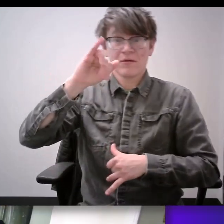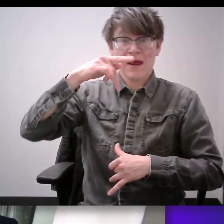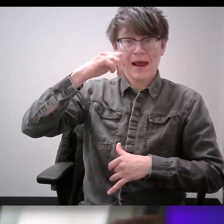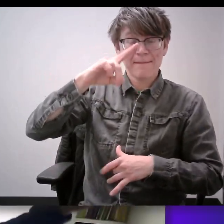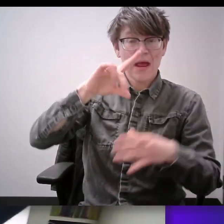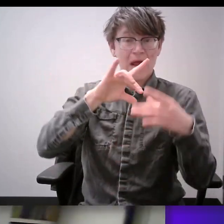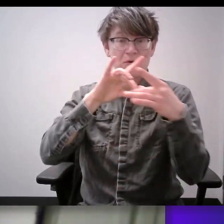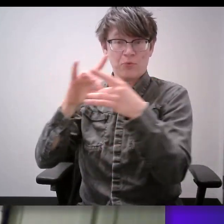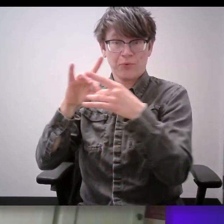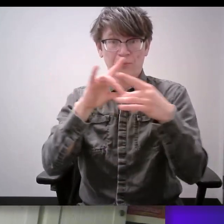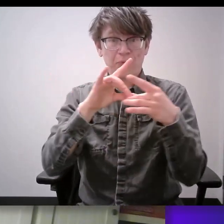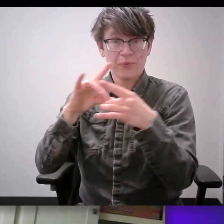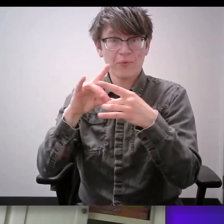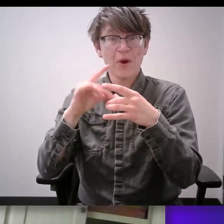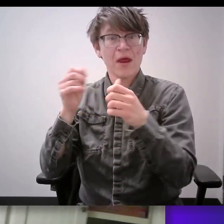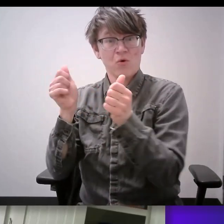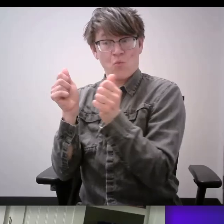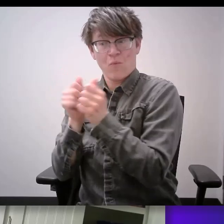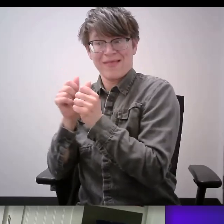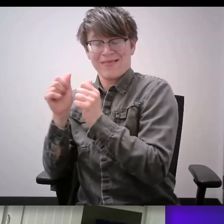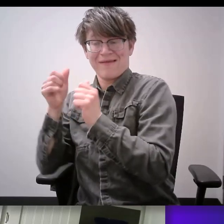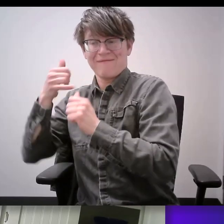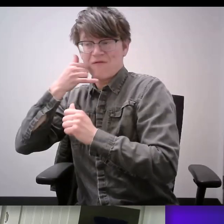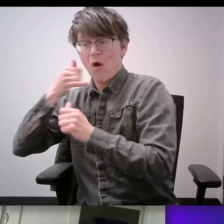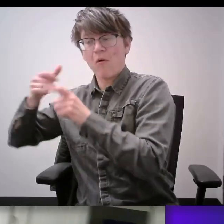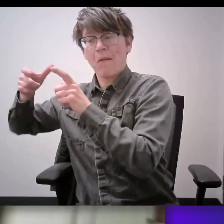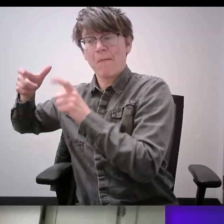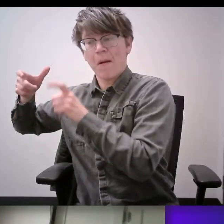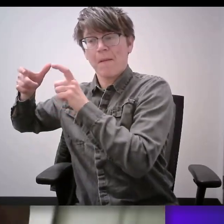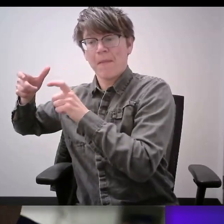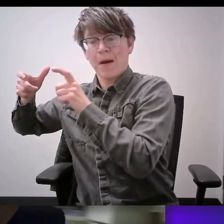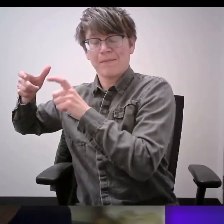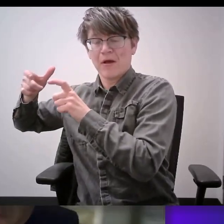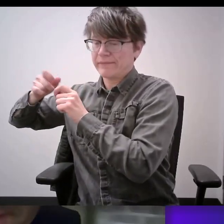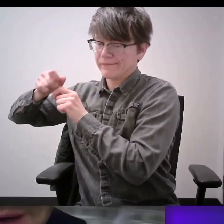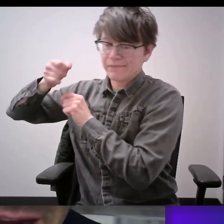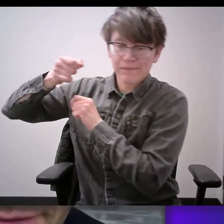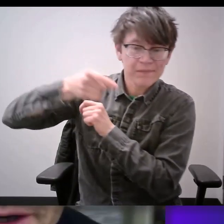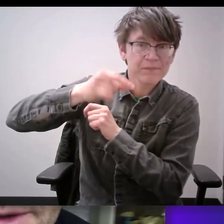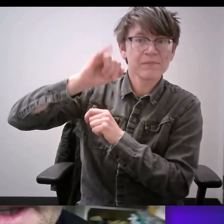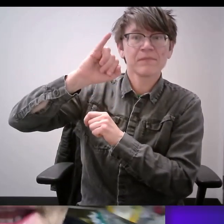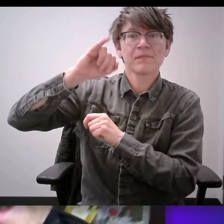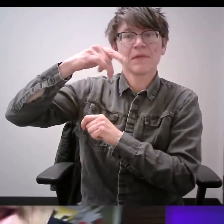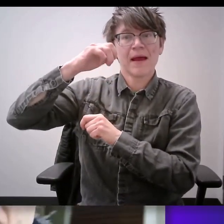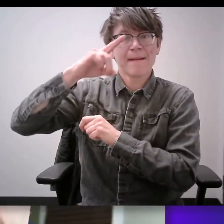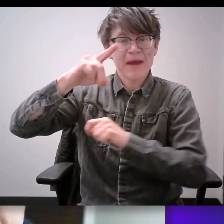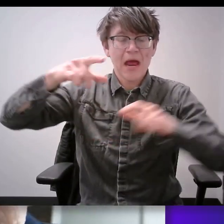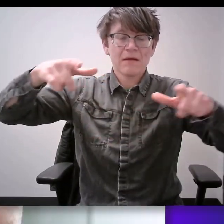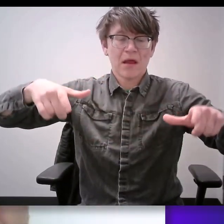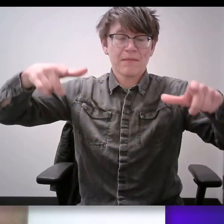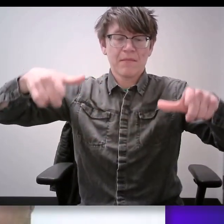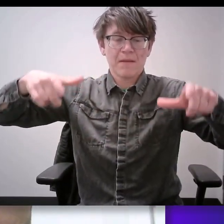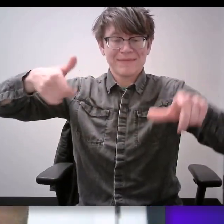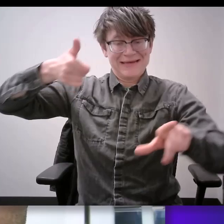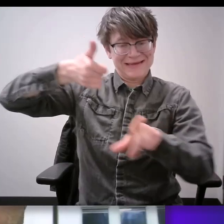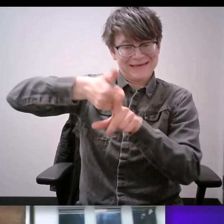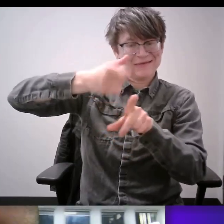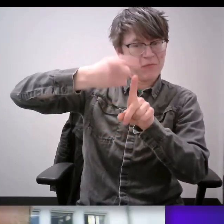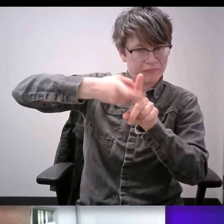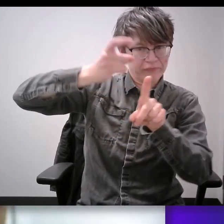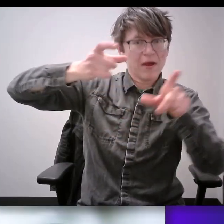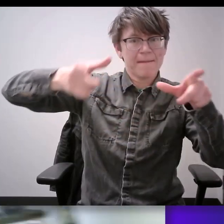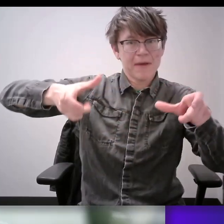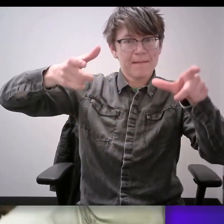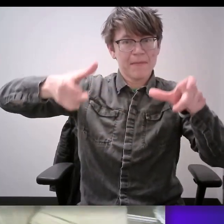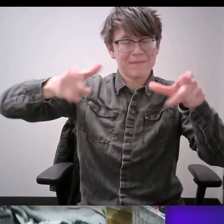remote camera. So right up there, that is one of my iPhones. And then over here, it's being triggered by